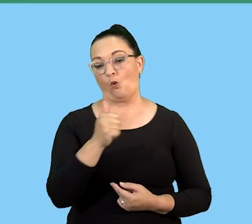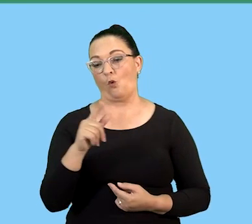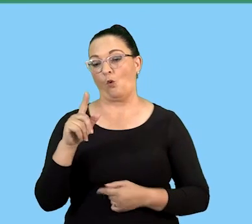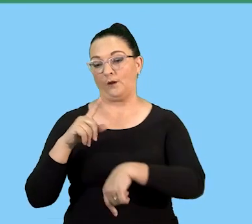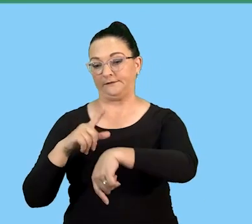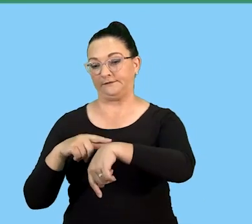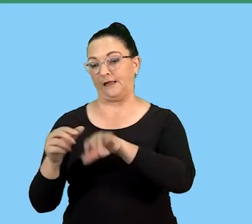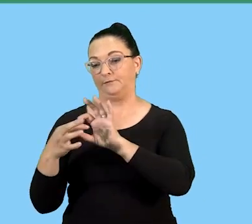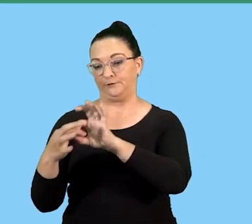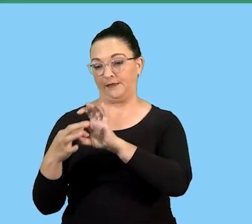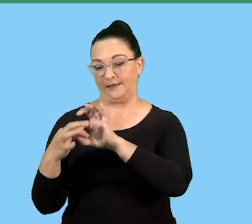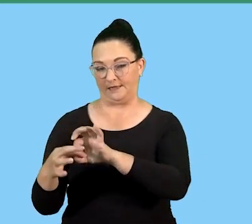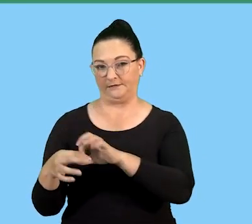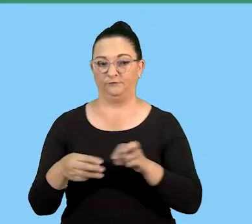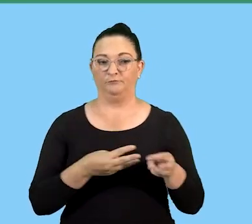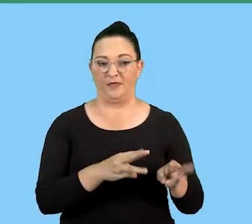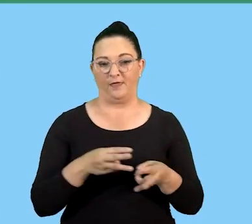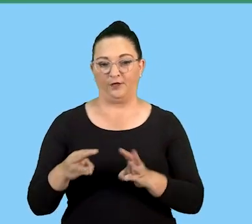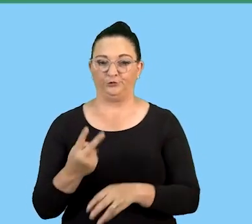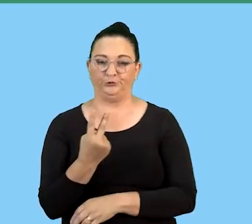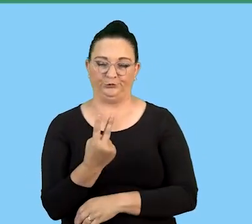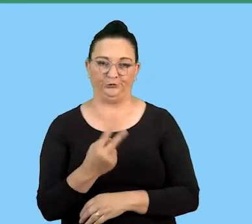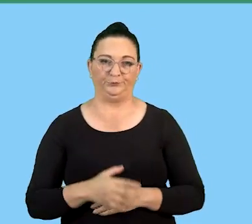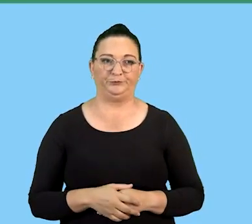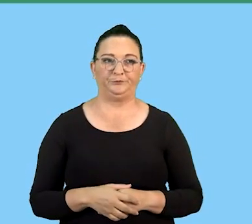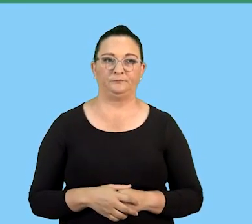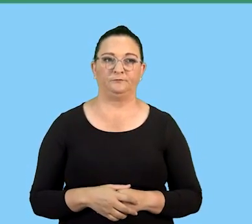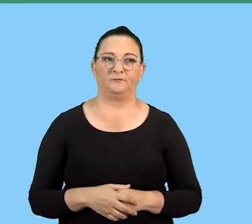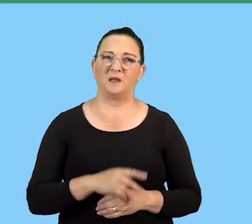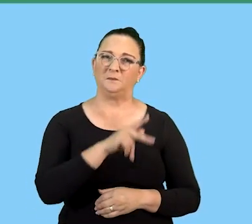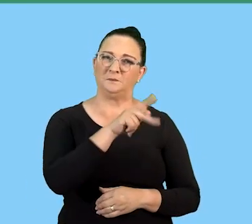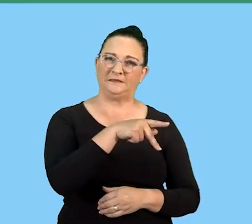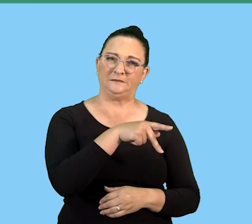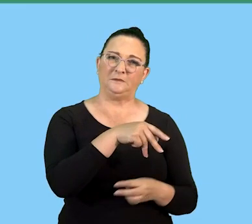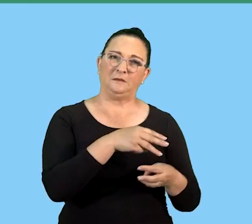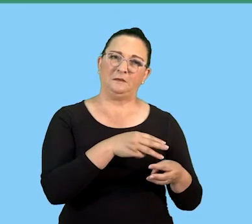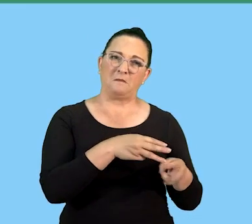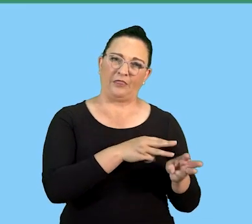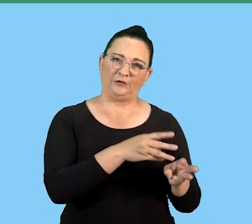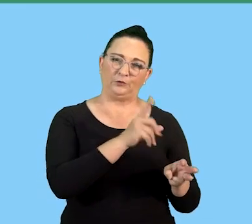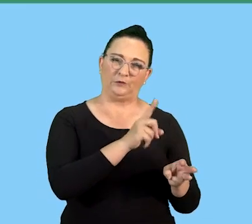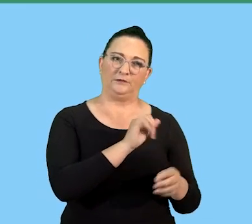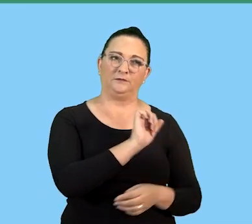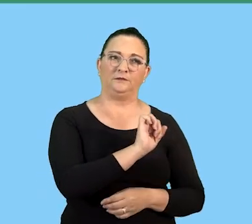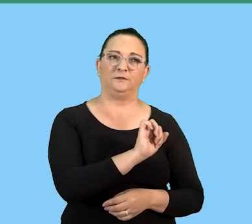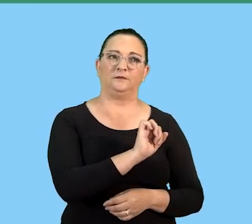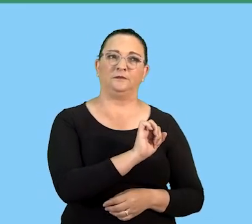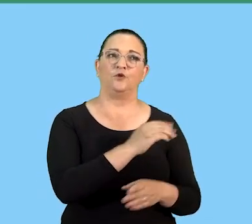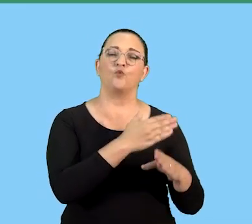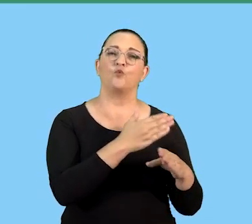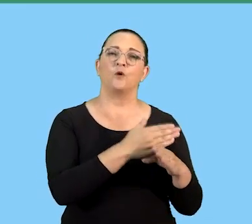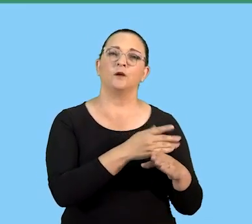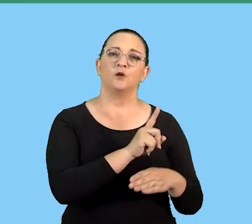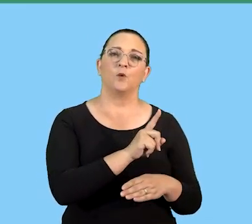salary determination method. When we look at the piecemeal method, it simply states that workers